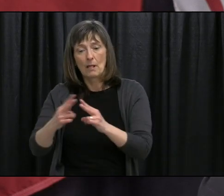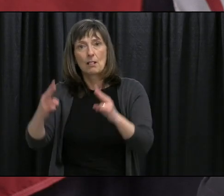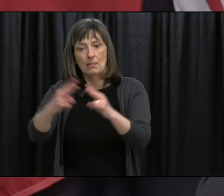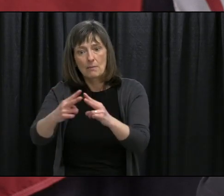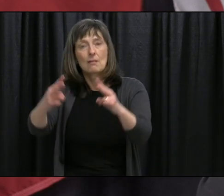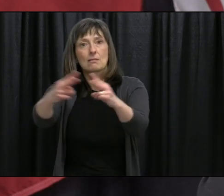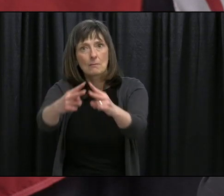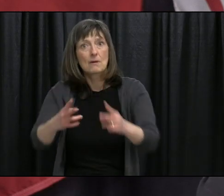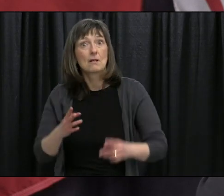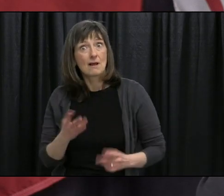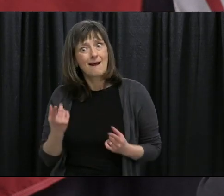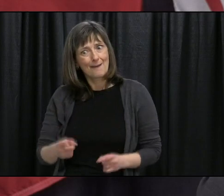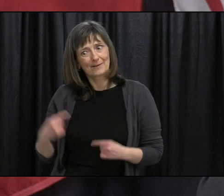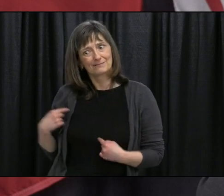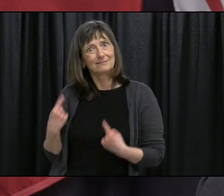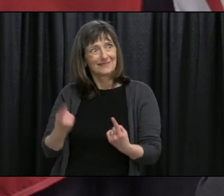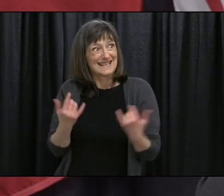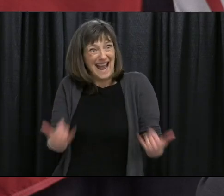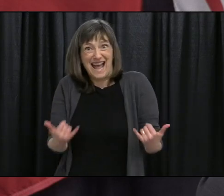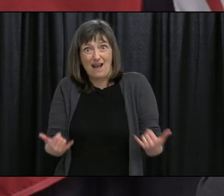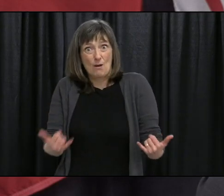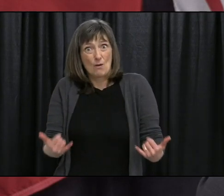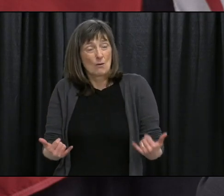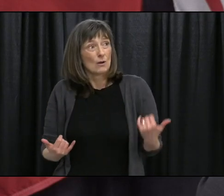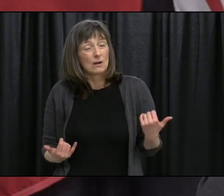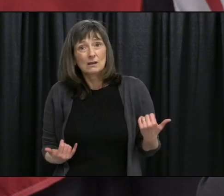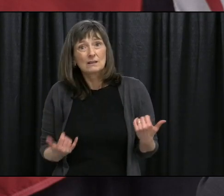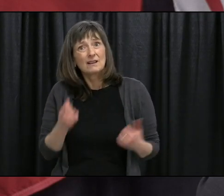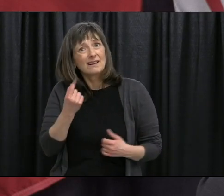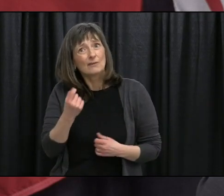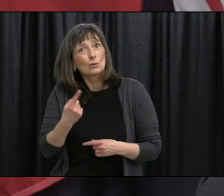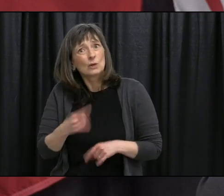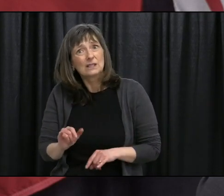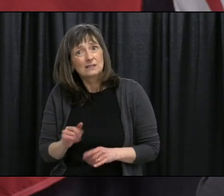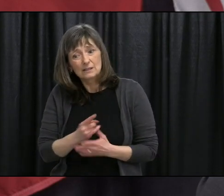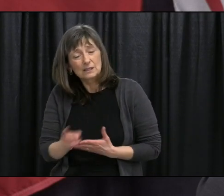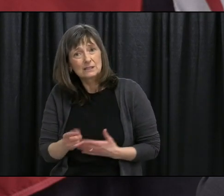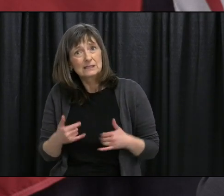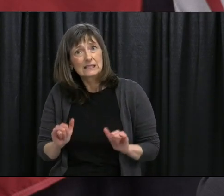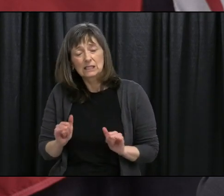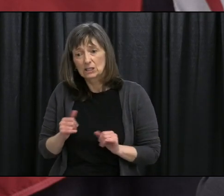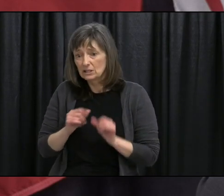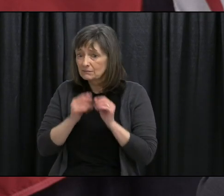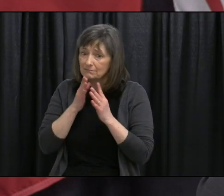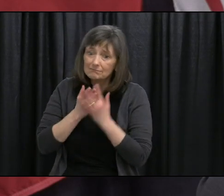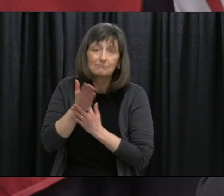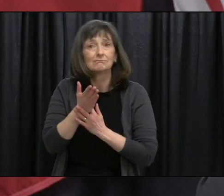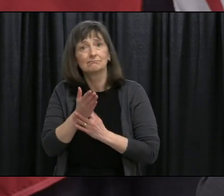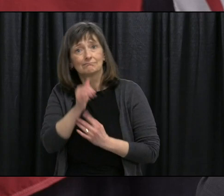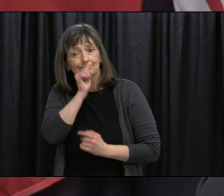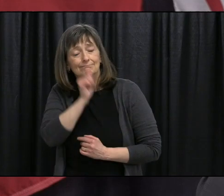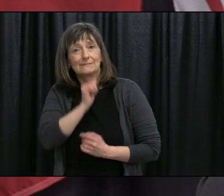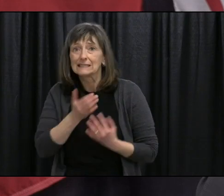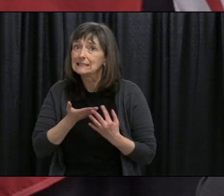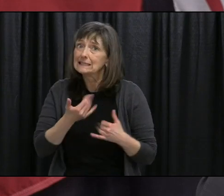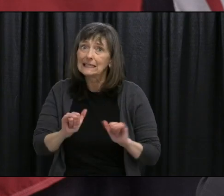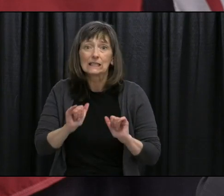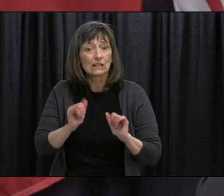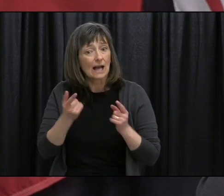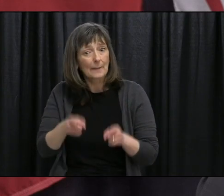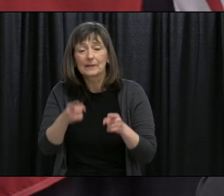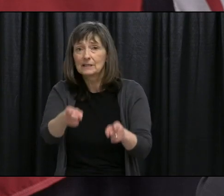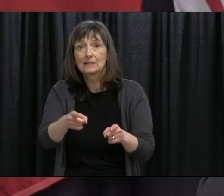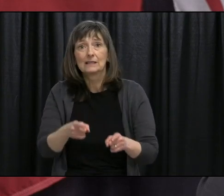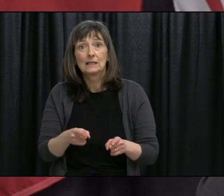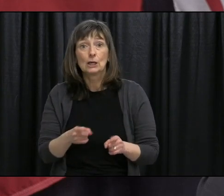The measures are working, but it's not over. It's 11 weeks into this, and we must be determined, remain focused on, the plan that we put in